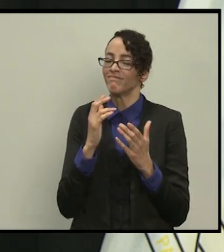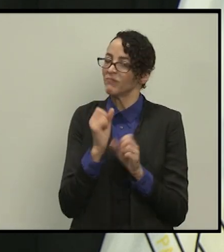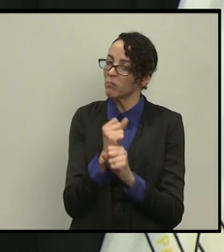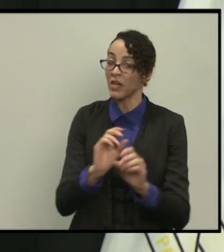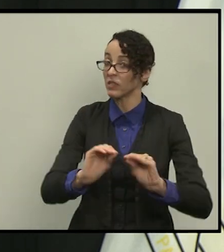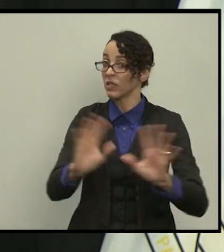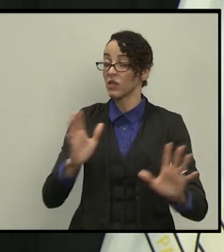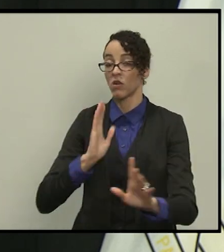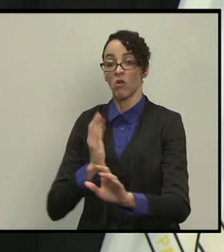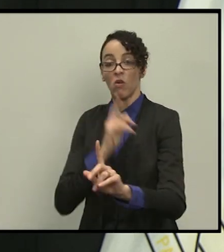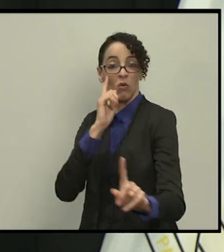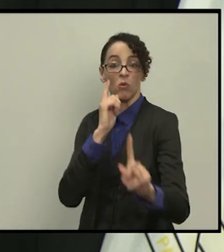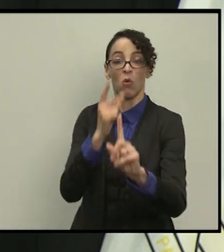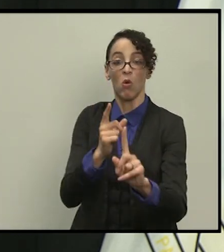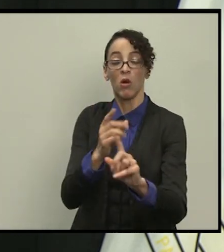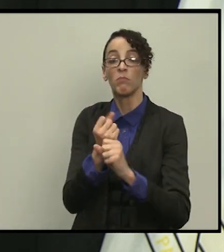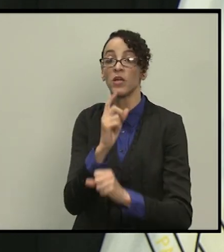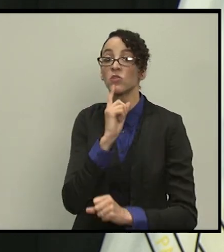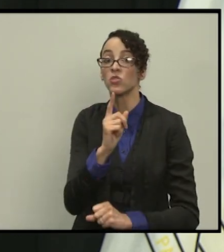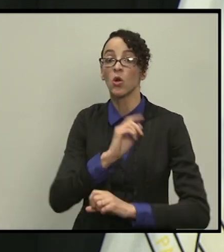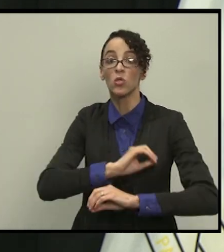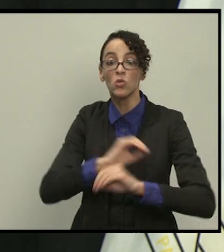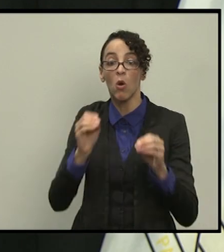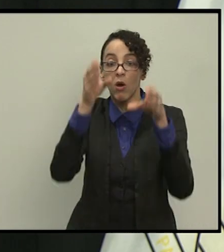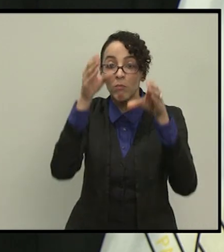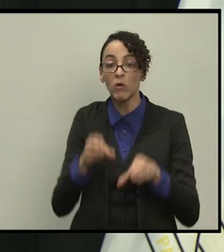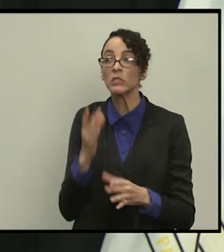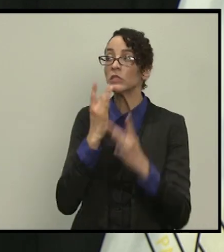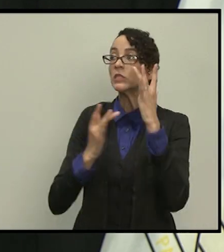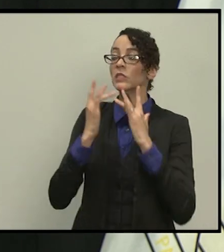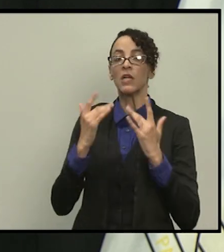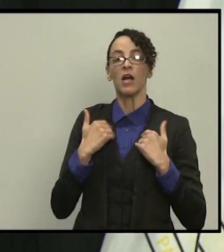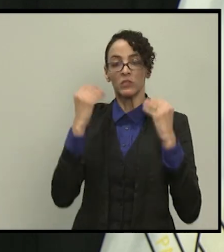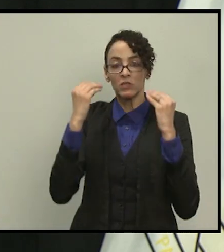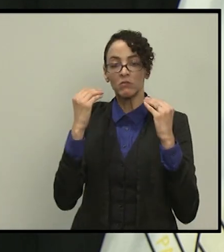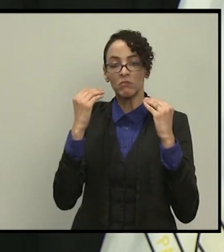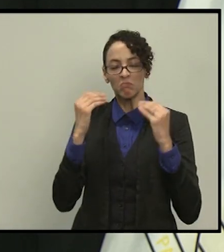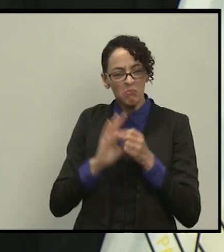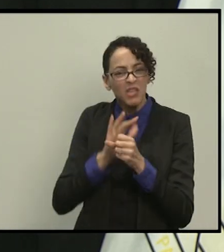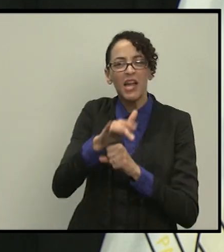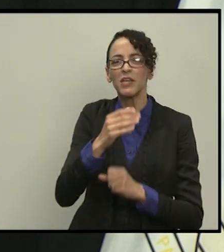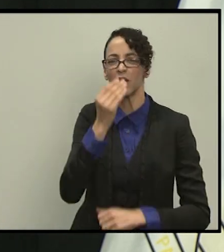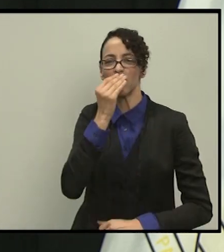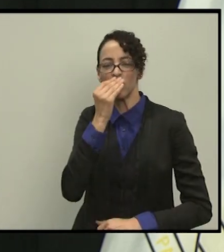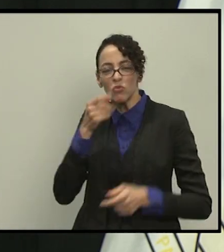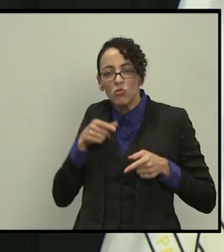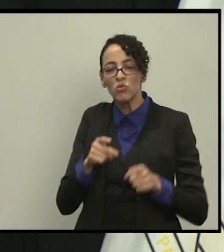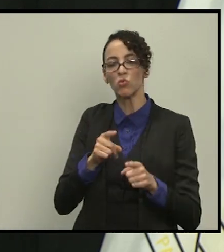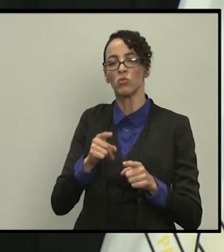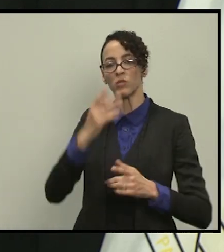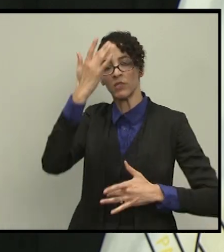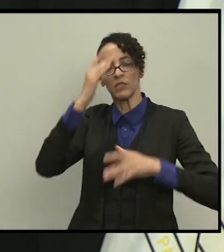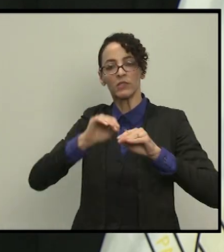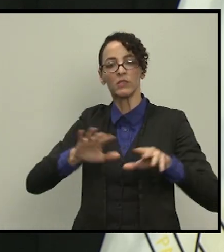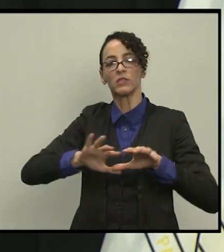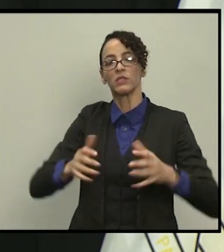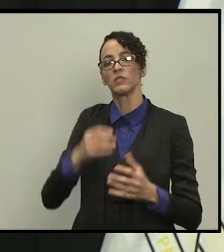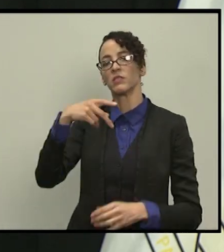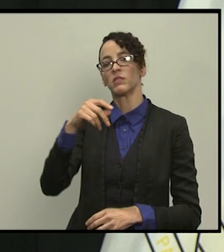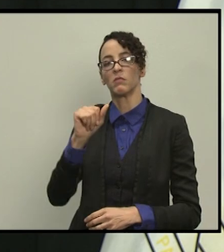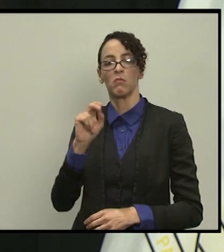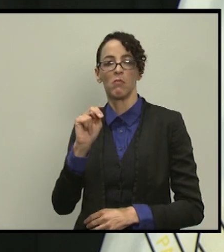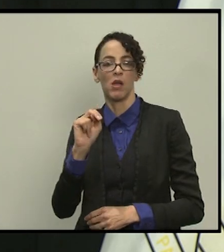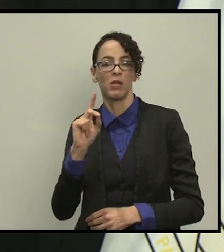is deprived of food during this pandemic. And I just want to take a moment to appreciate